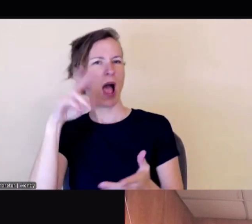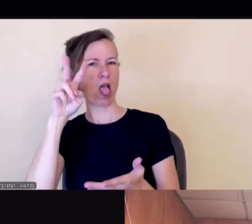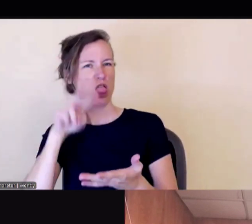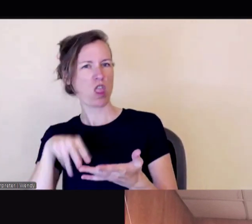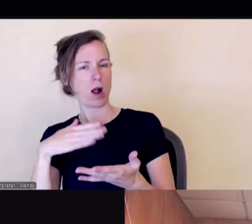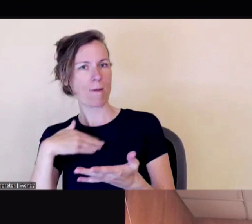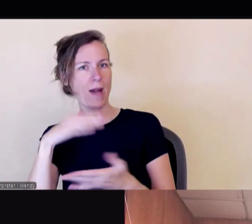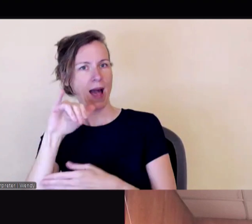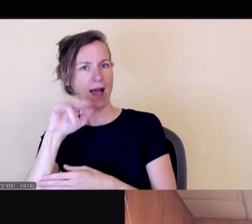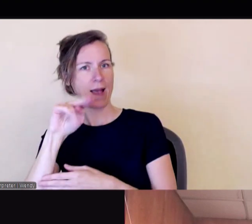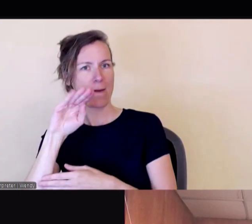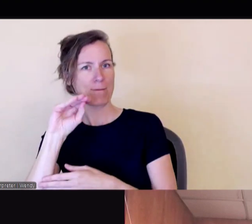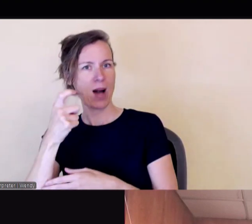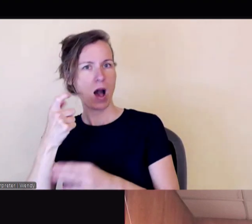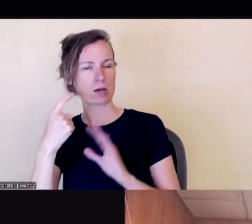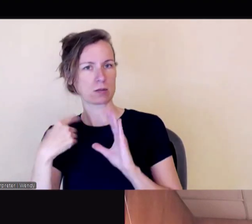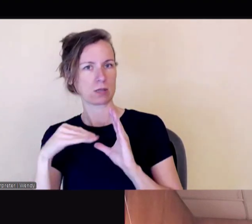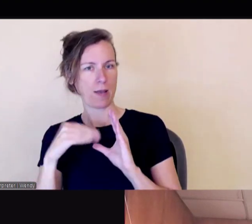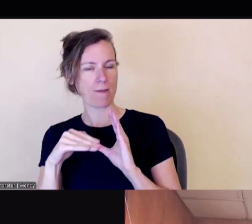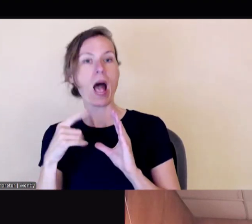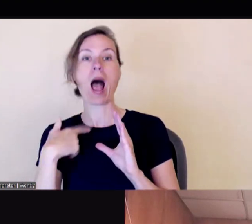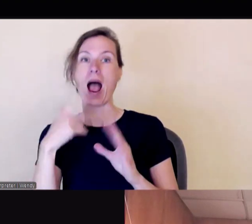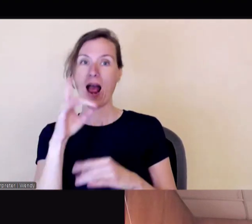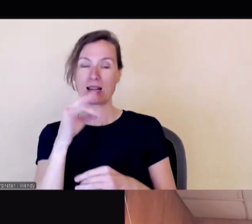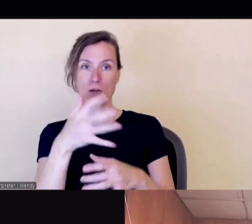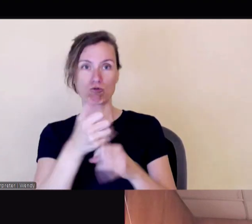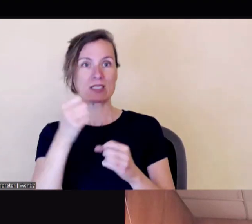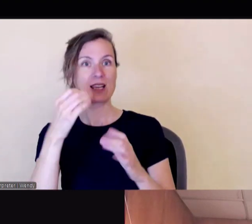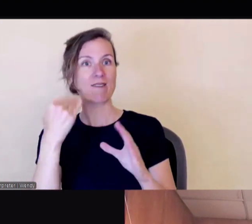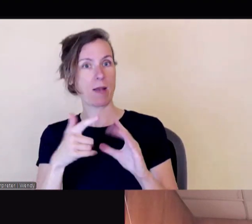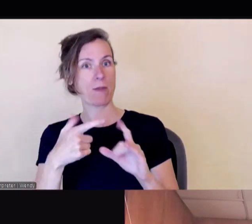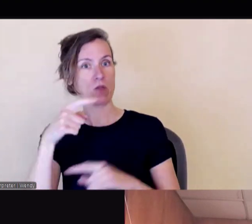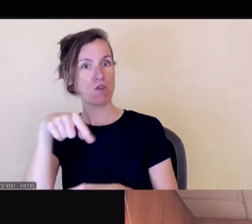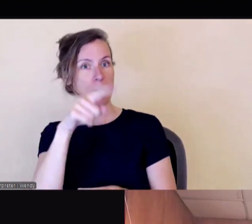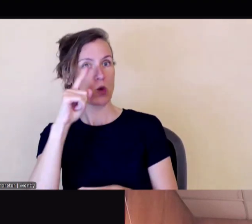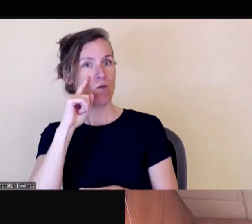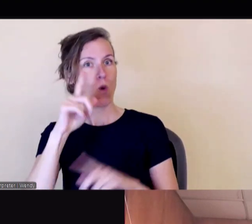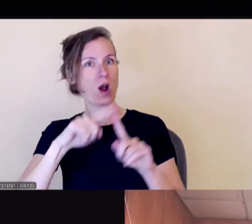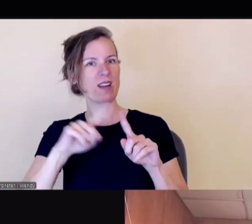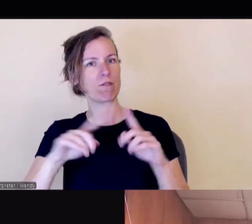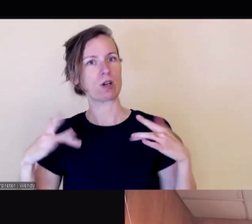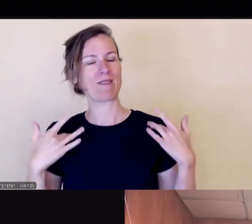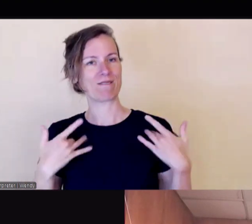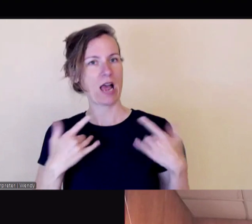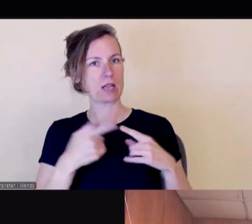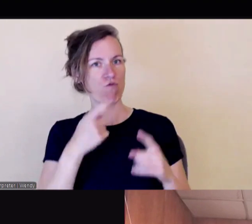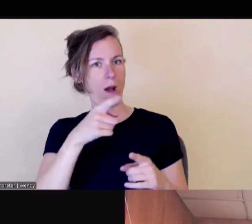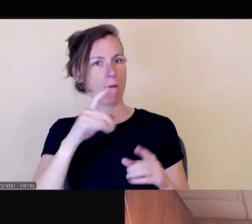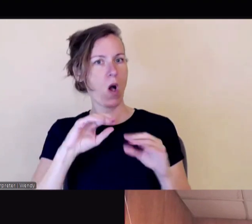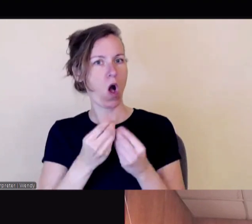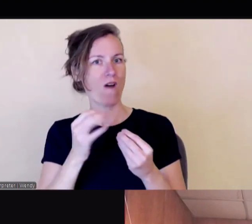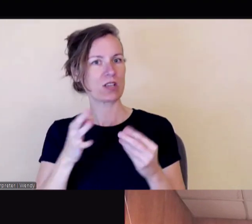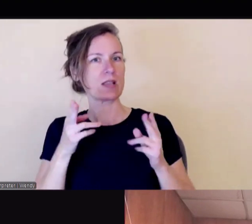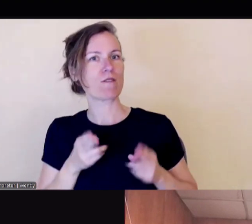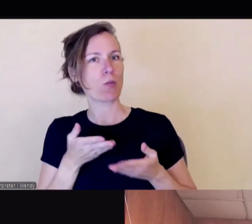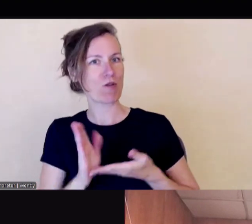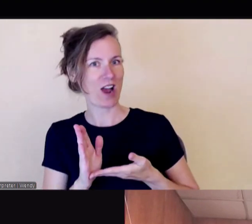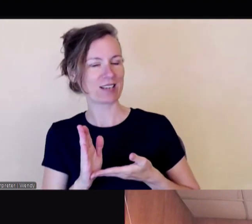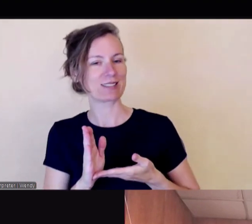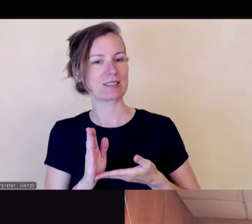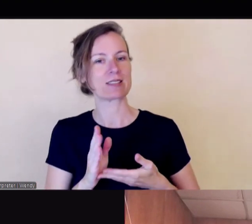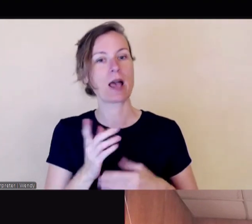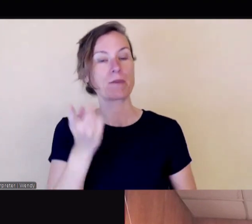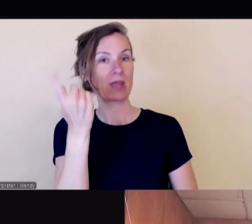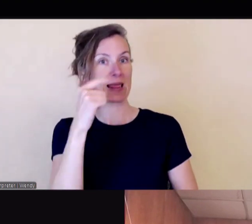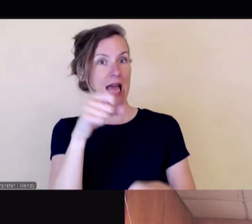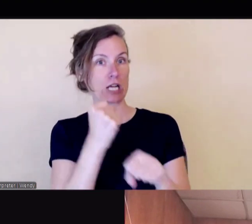about events for the Office of Human Rights. And I noticed that the very last one that I got last year said, we're starting a new listserv, so